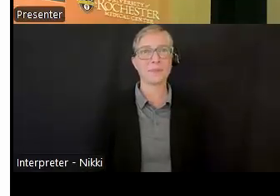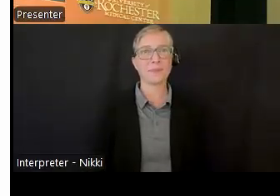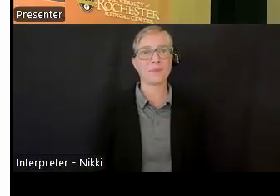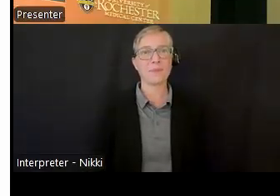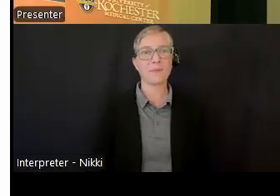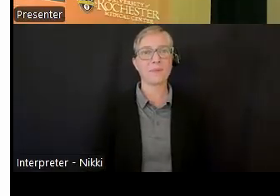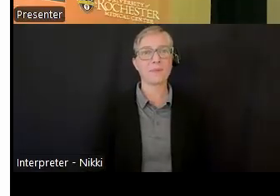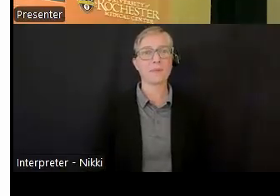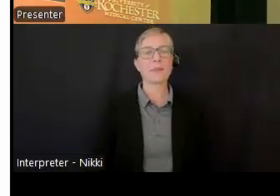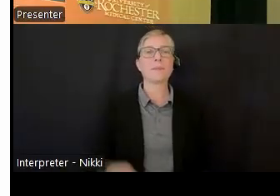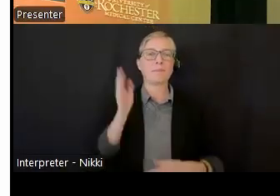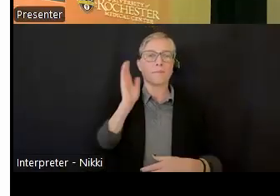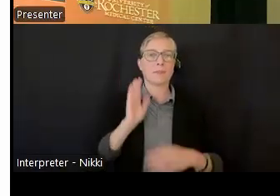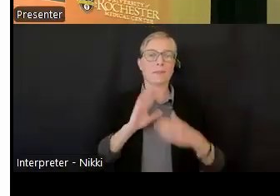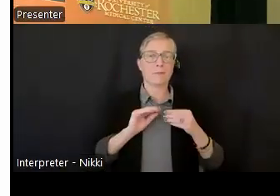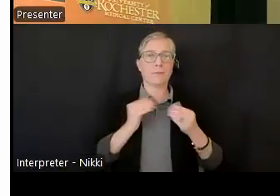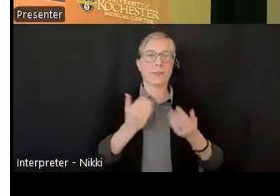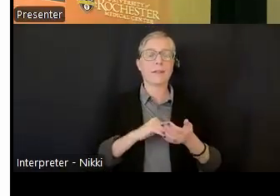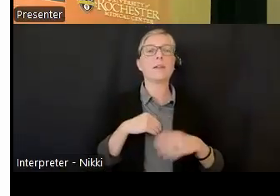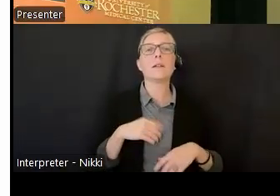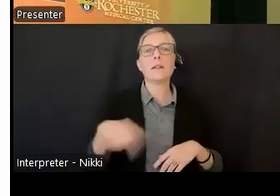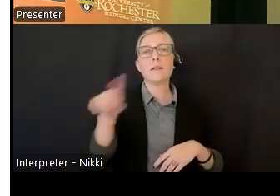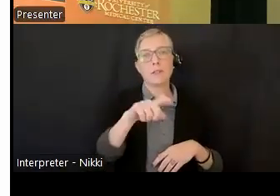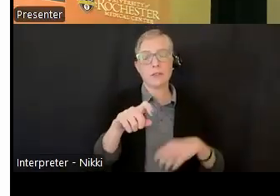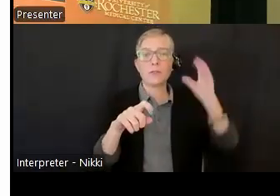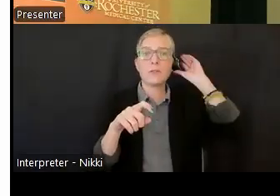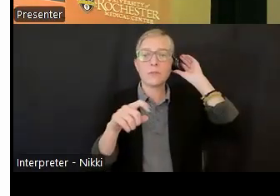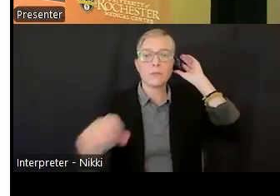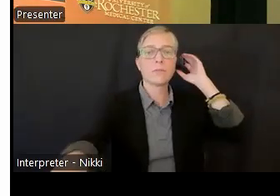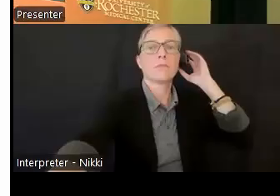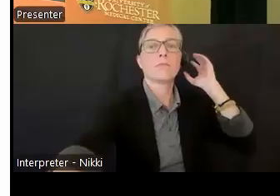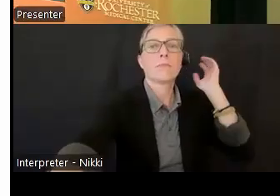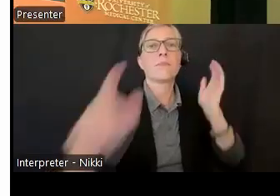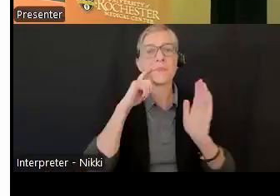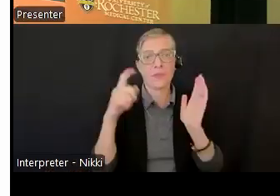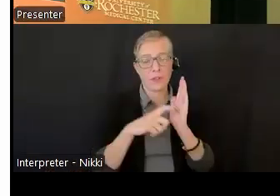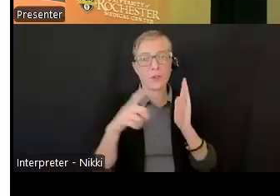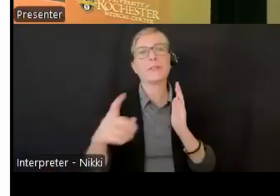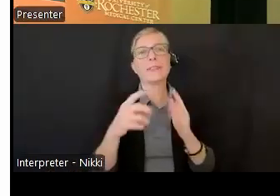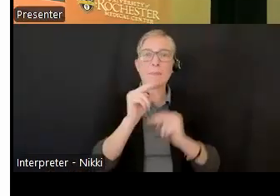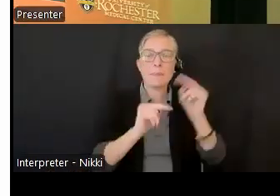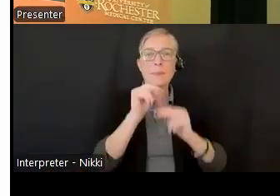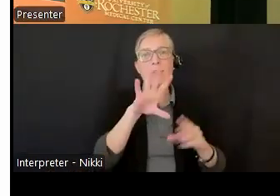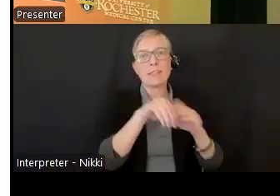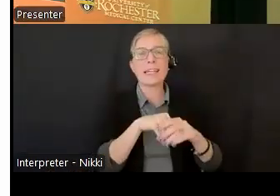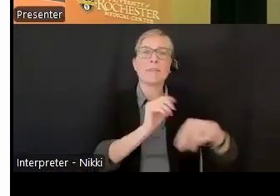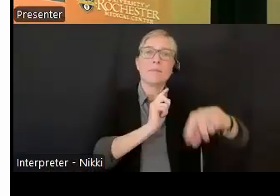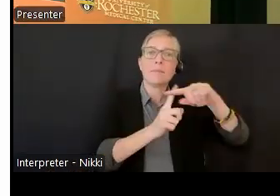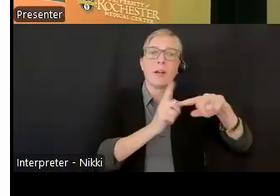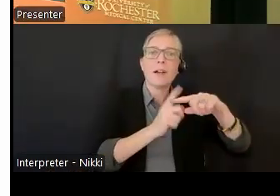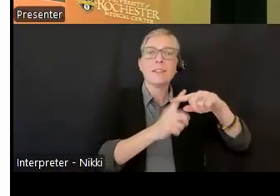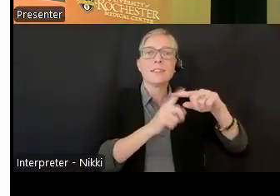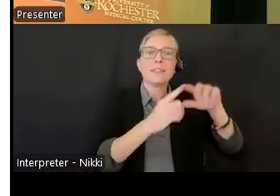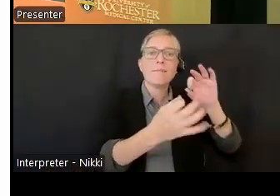So as you can see, the modules include built-in positive reinforcement like rewards and gamified feedback to increase engagement. They